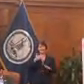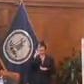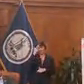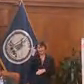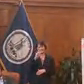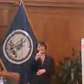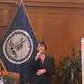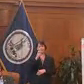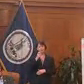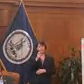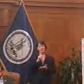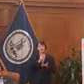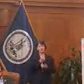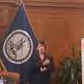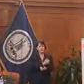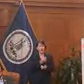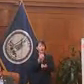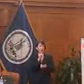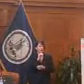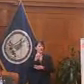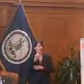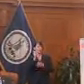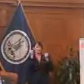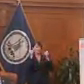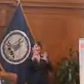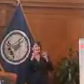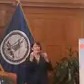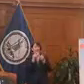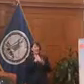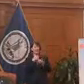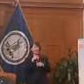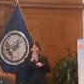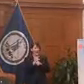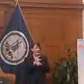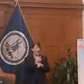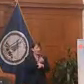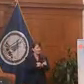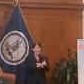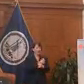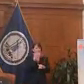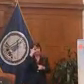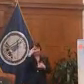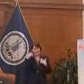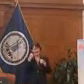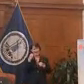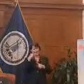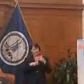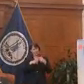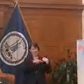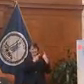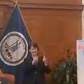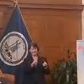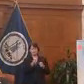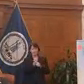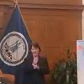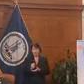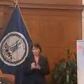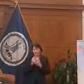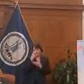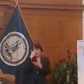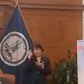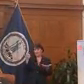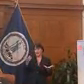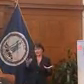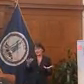overdose. I've had many friends and family struggle with substance abuse and mental health issues since then, but get the treatment they needed because of the essential